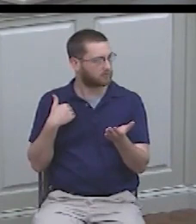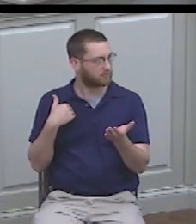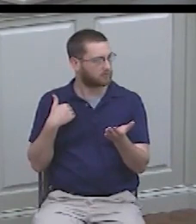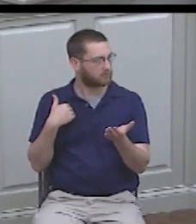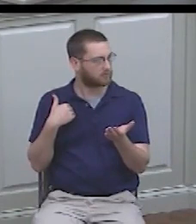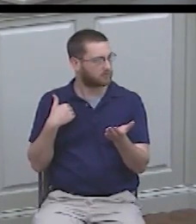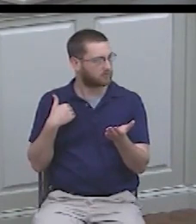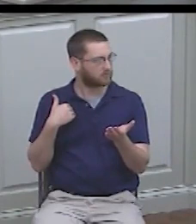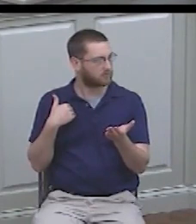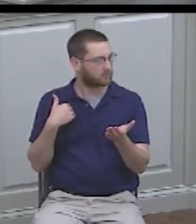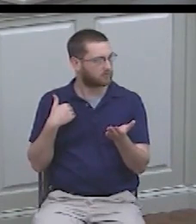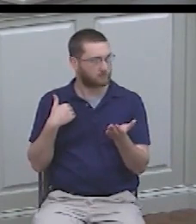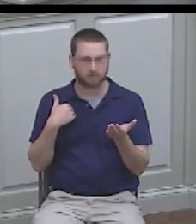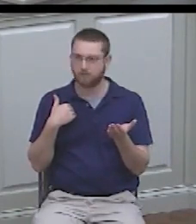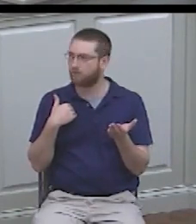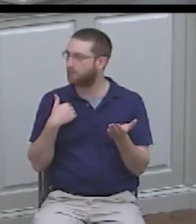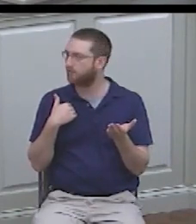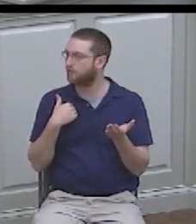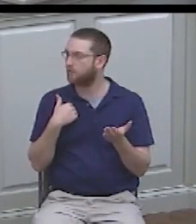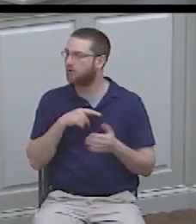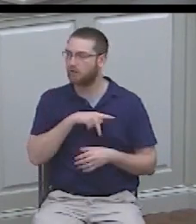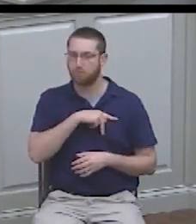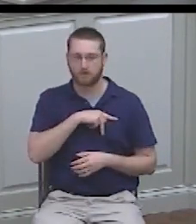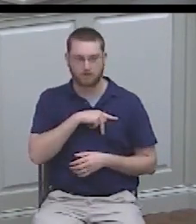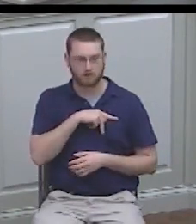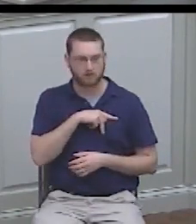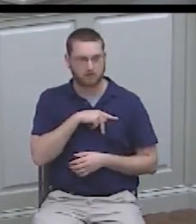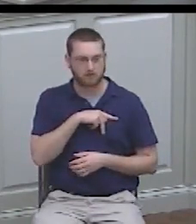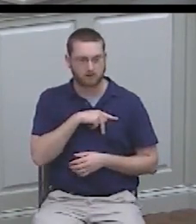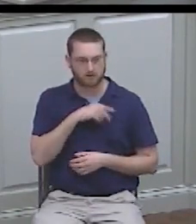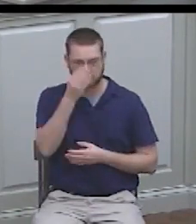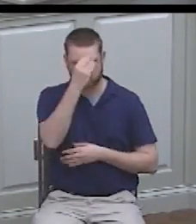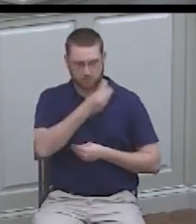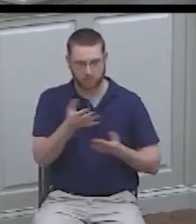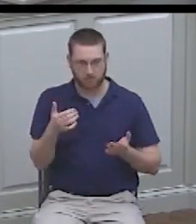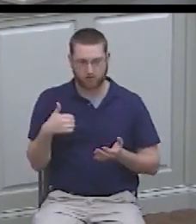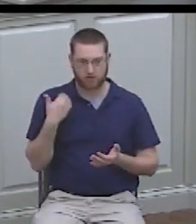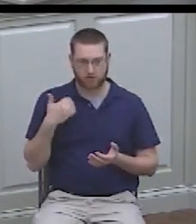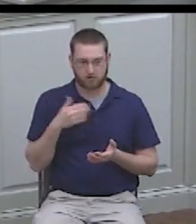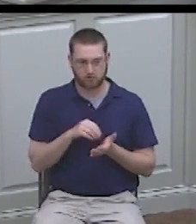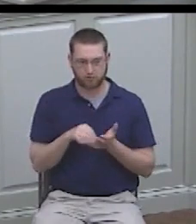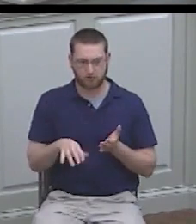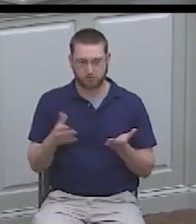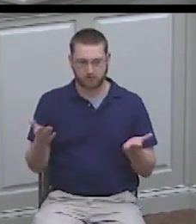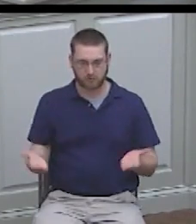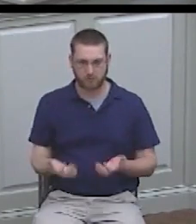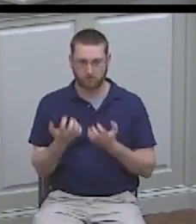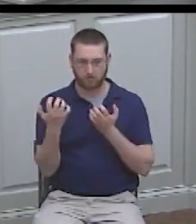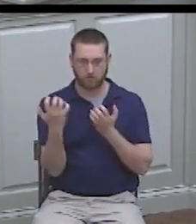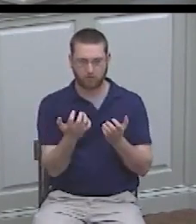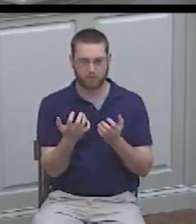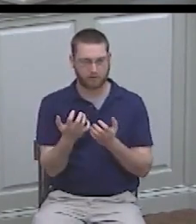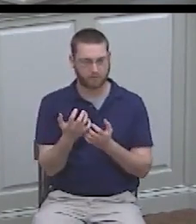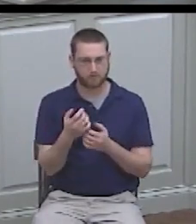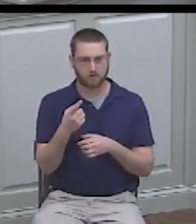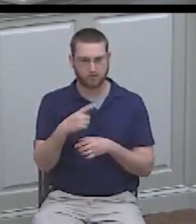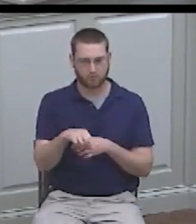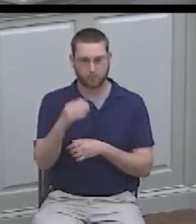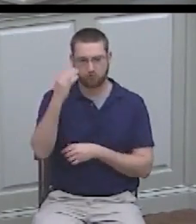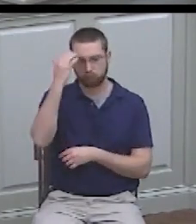I think it merits for the young folks in the audience, since you all are pretty